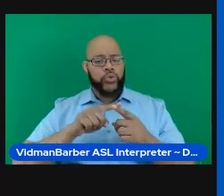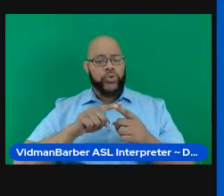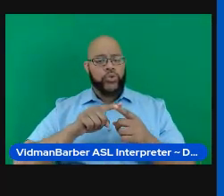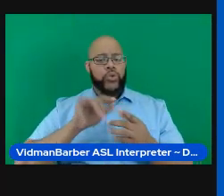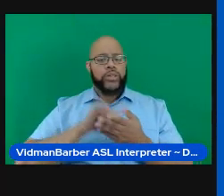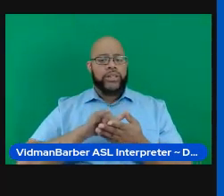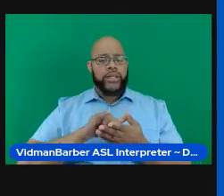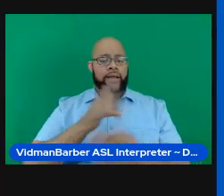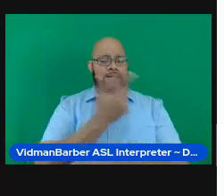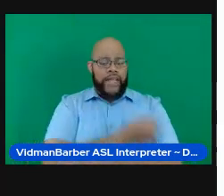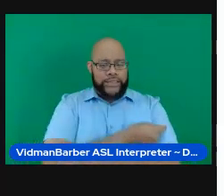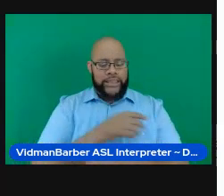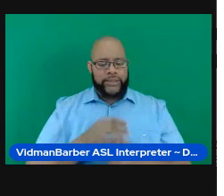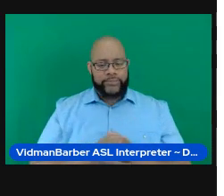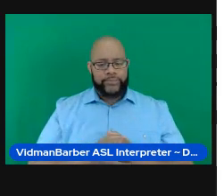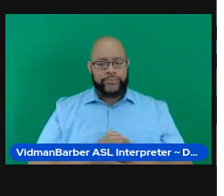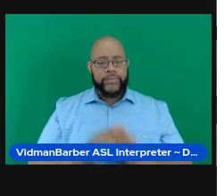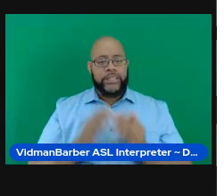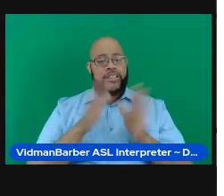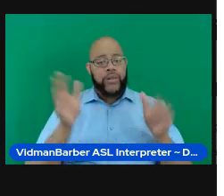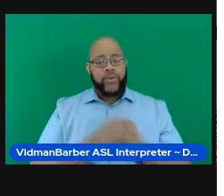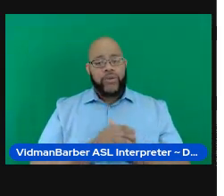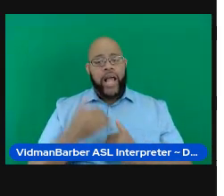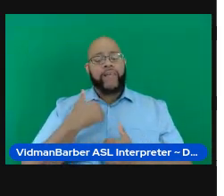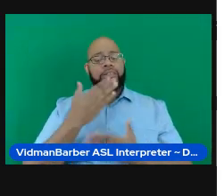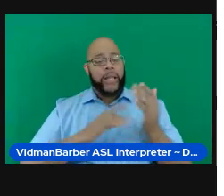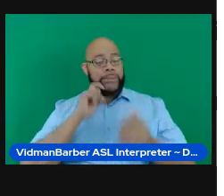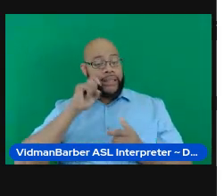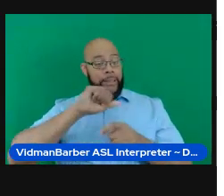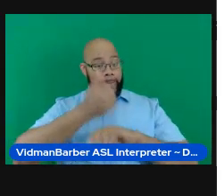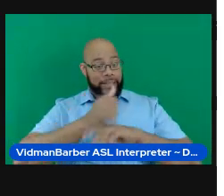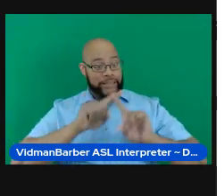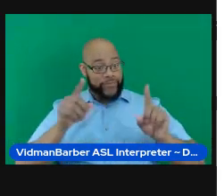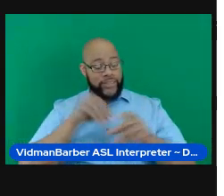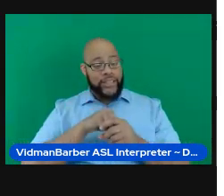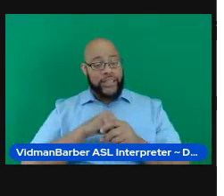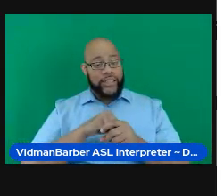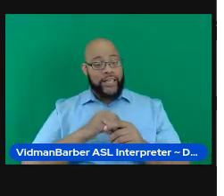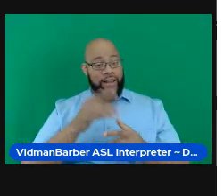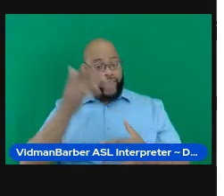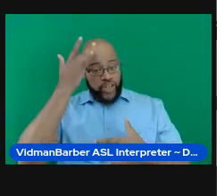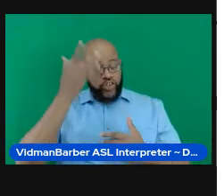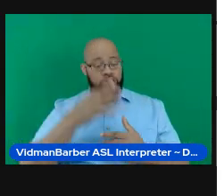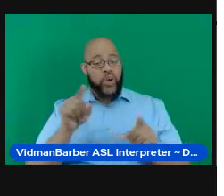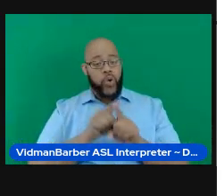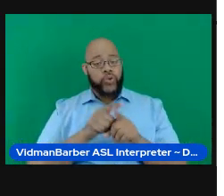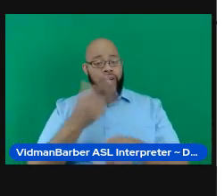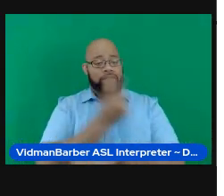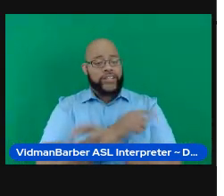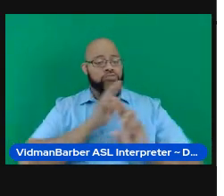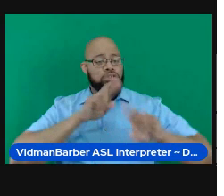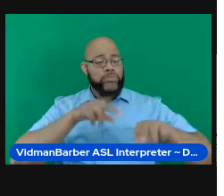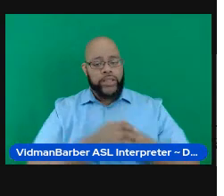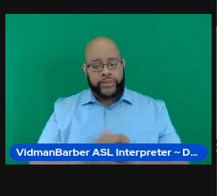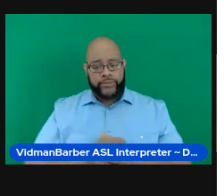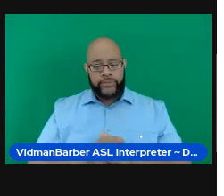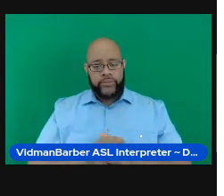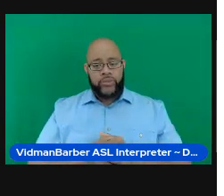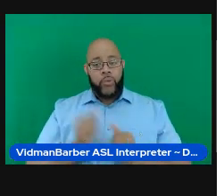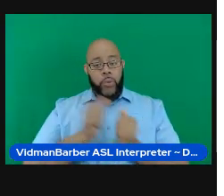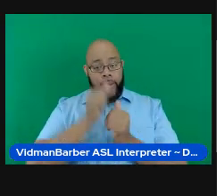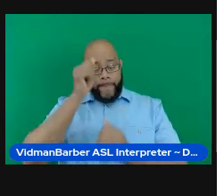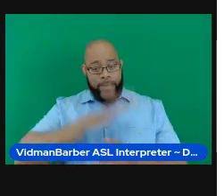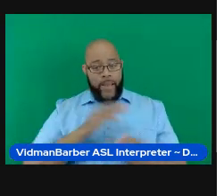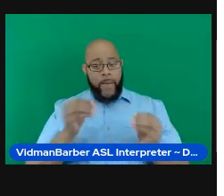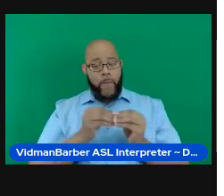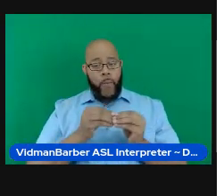conjugate vaccine. In general, there are sex-based differences in infections as well as vaccine responses, with male being